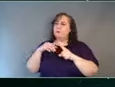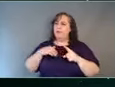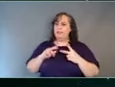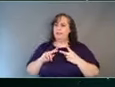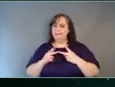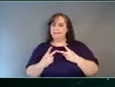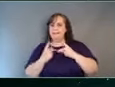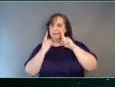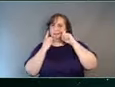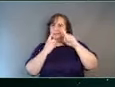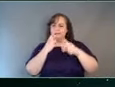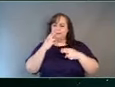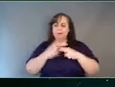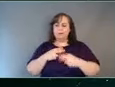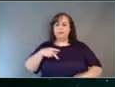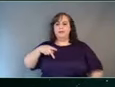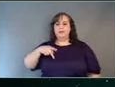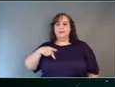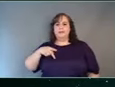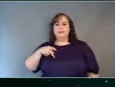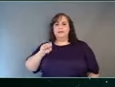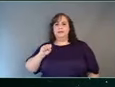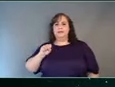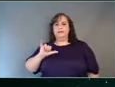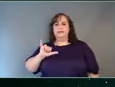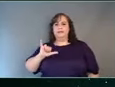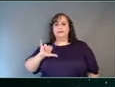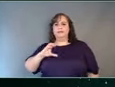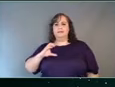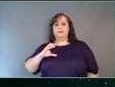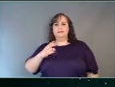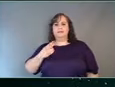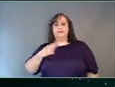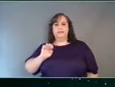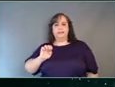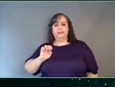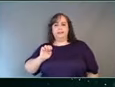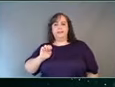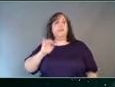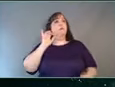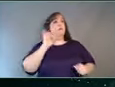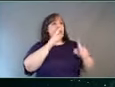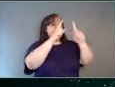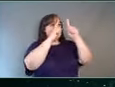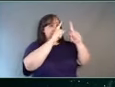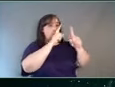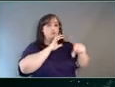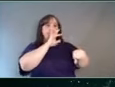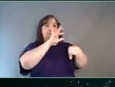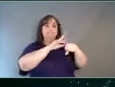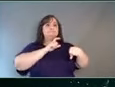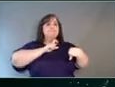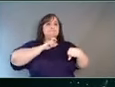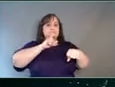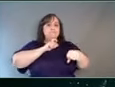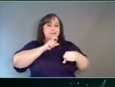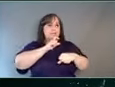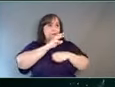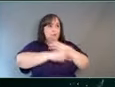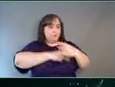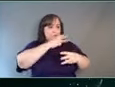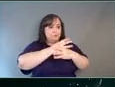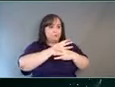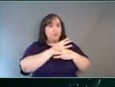it? Of course. So the Psyche mission is a journey to a metal world that sits between the orbits of Mars